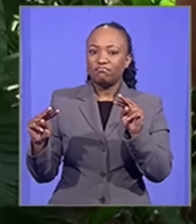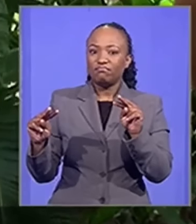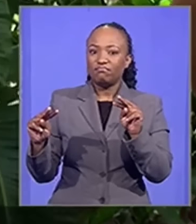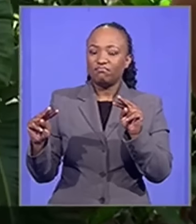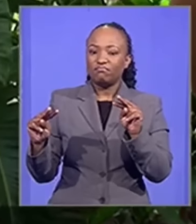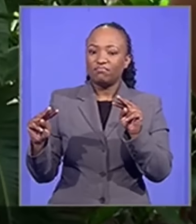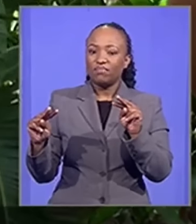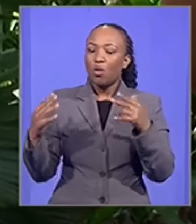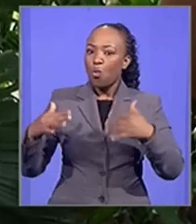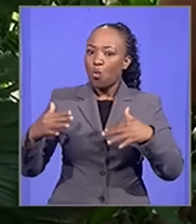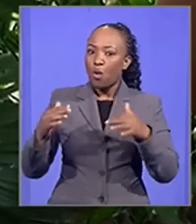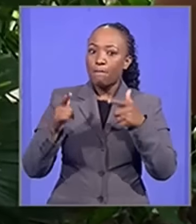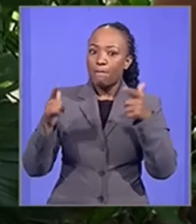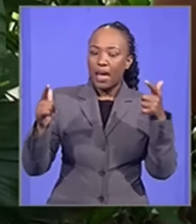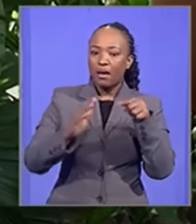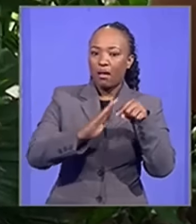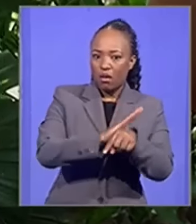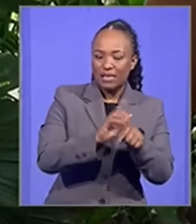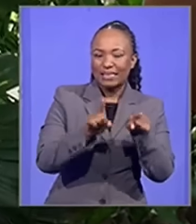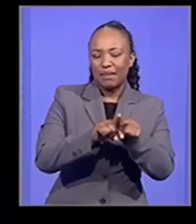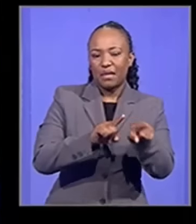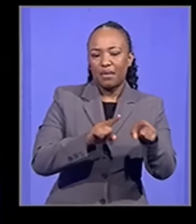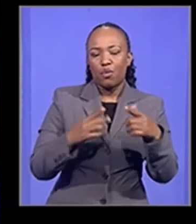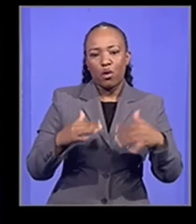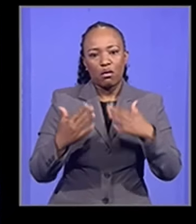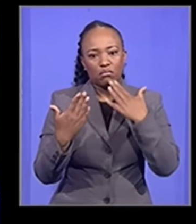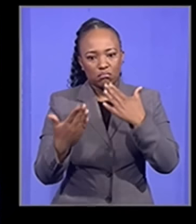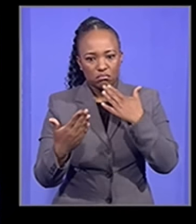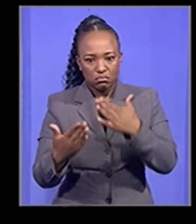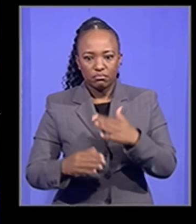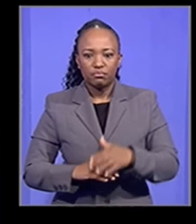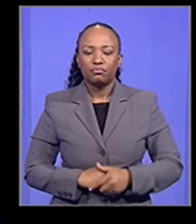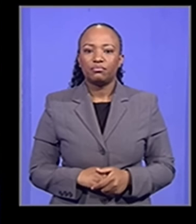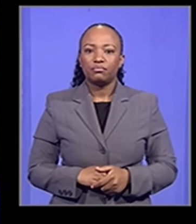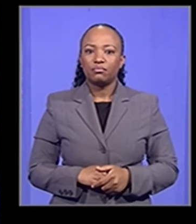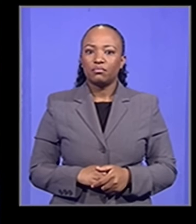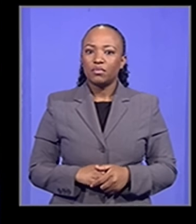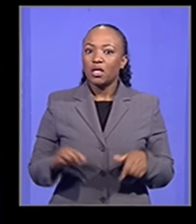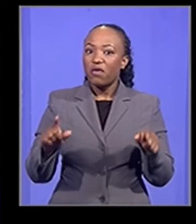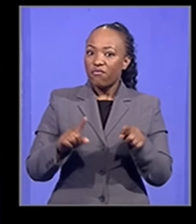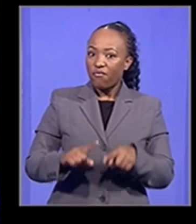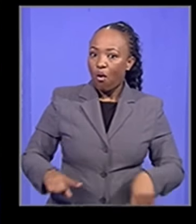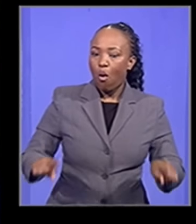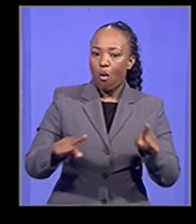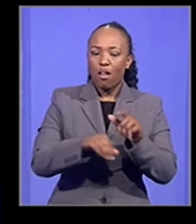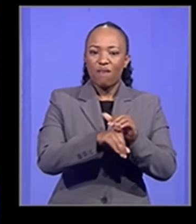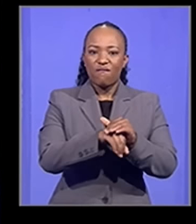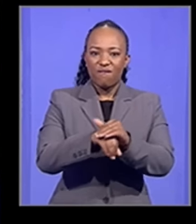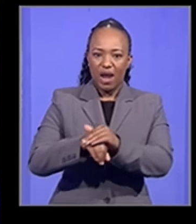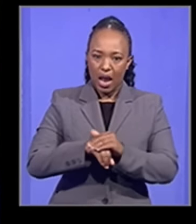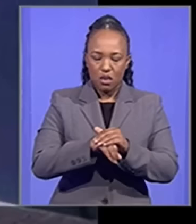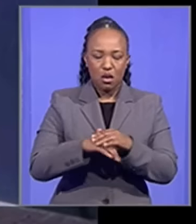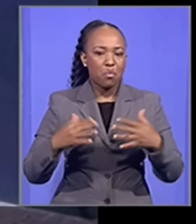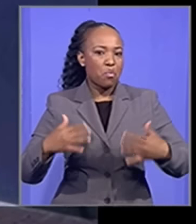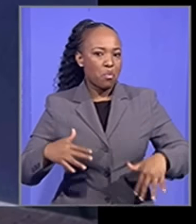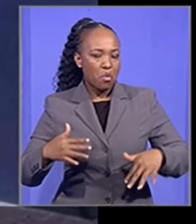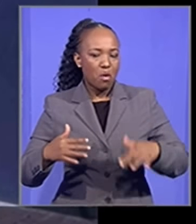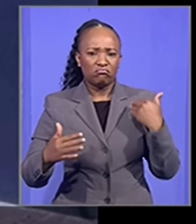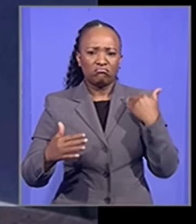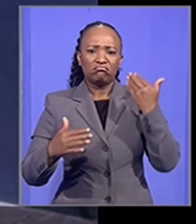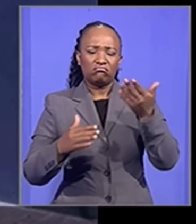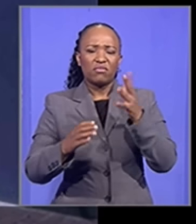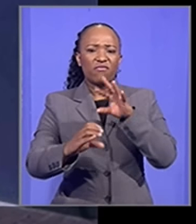feelings, a great loss but also a gratitude. Basebetsi mmoho le metswalle ba paka tema eo a ikgathileng kgodisong